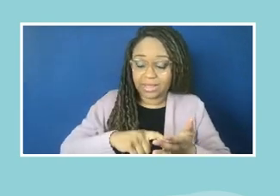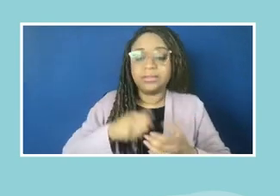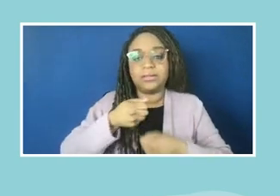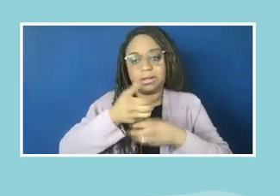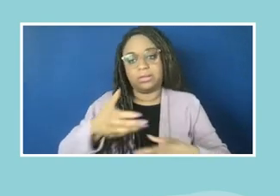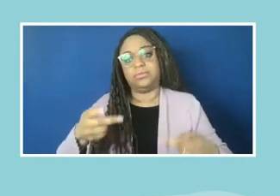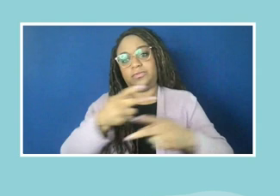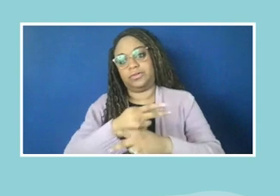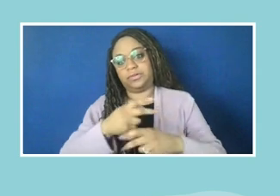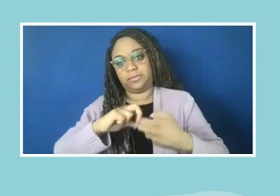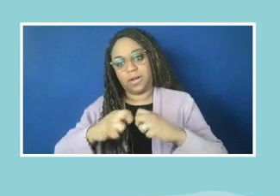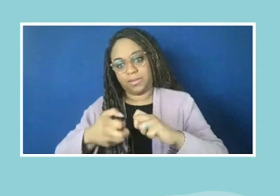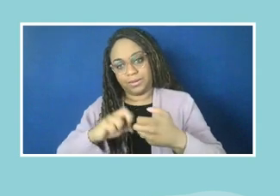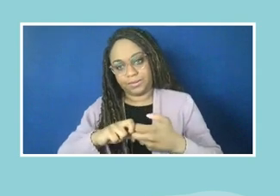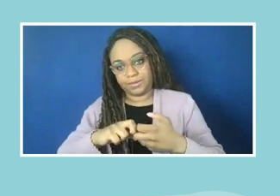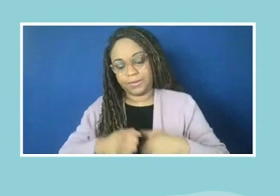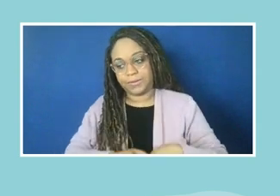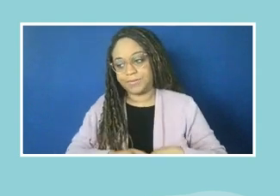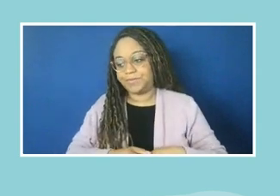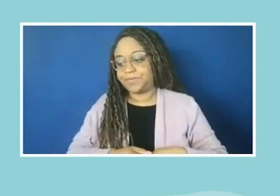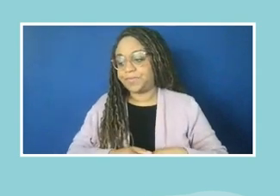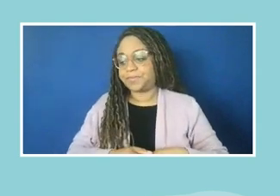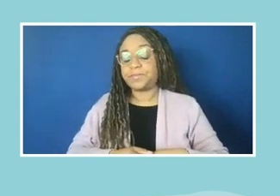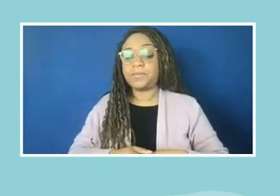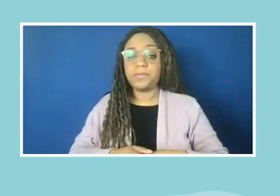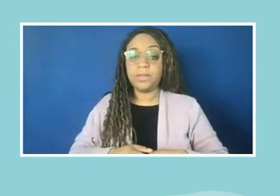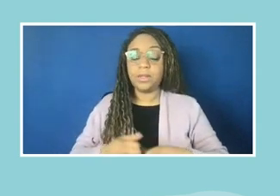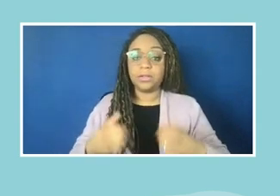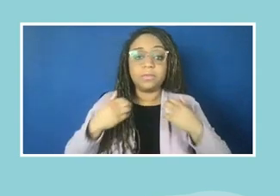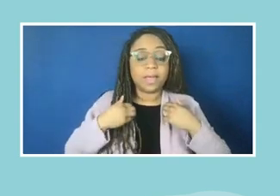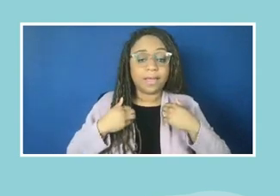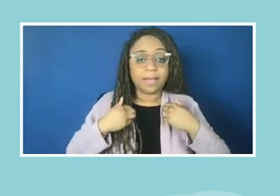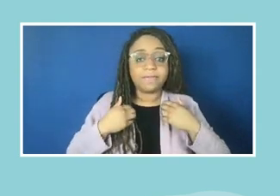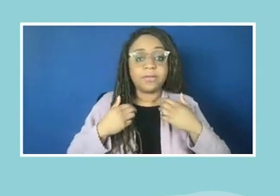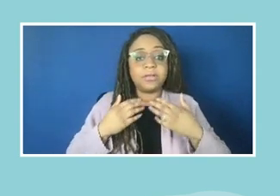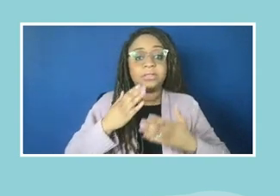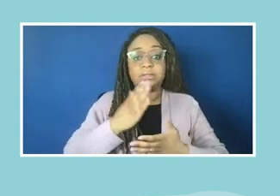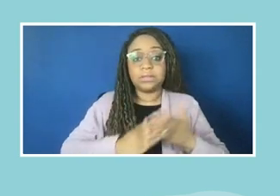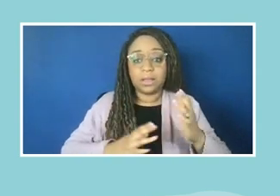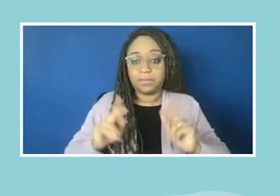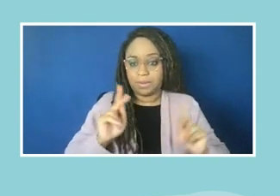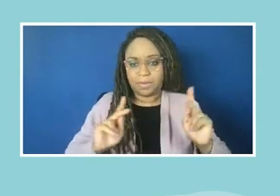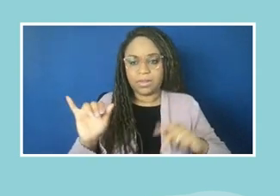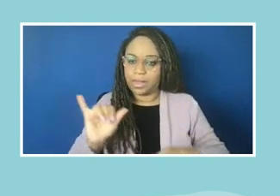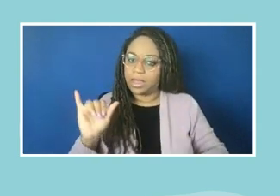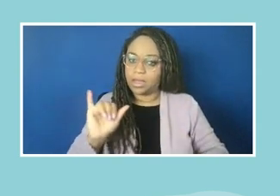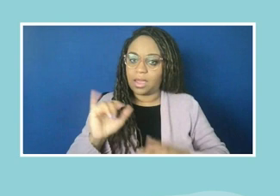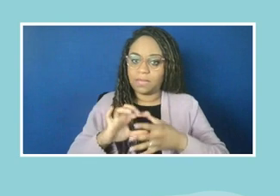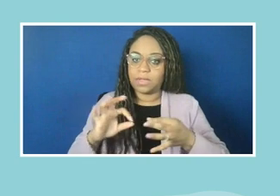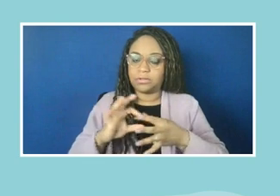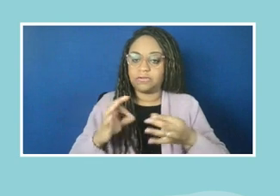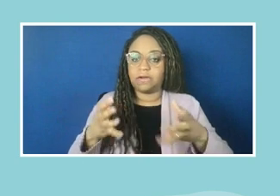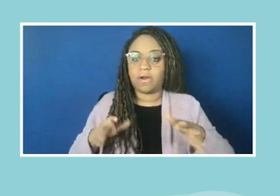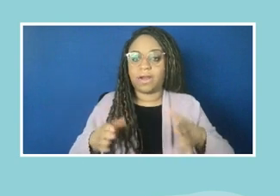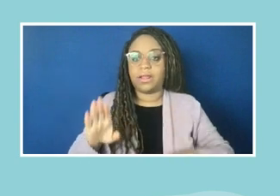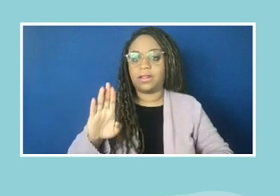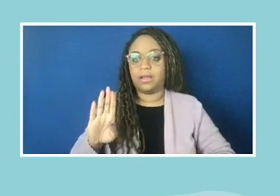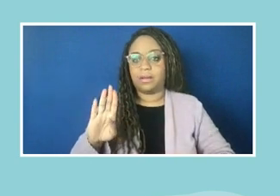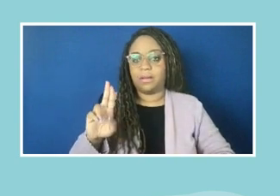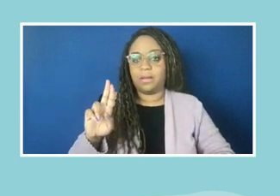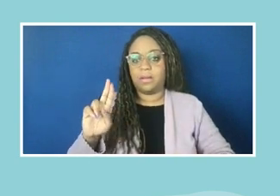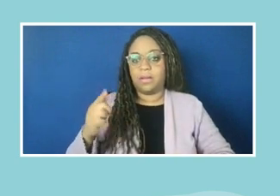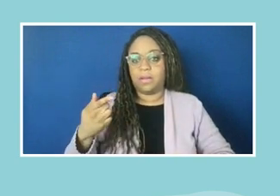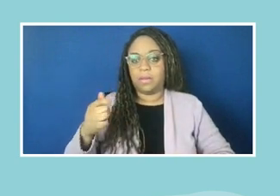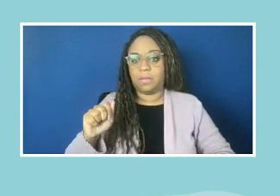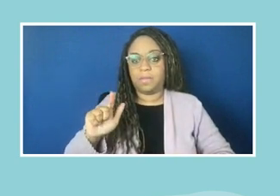problems. You have individuals, I mean, I mentioned the Boogaloo Boys, and they've been pretty